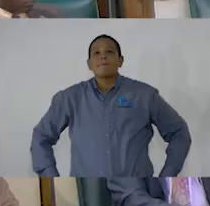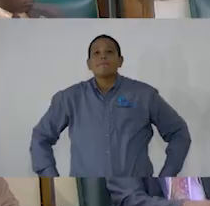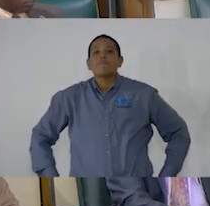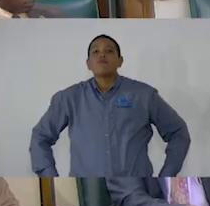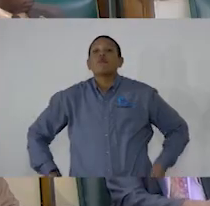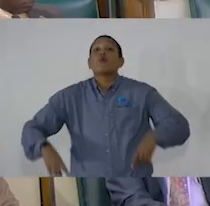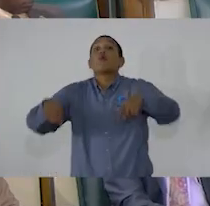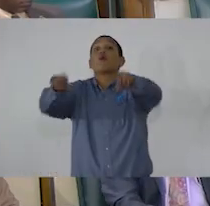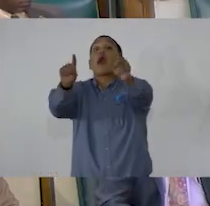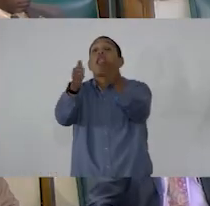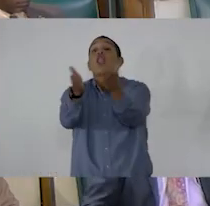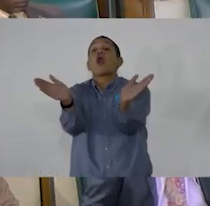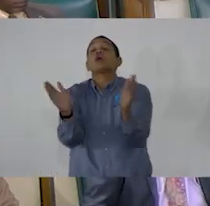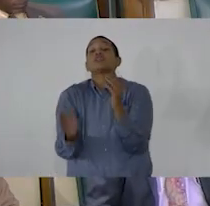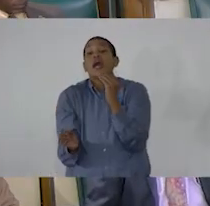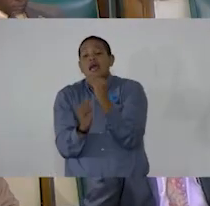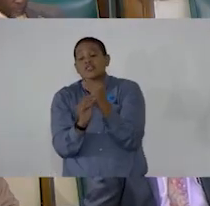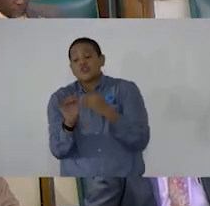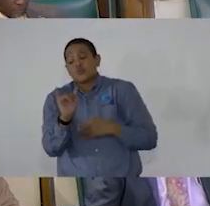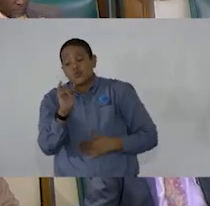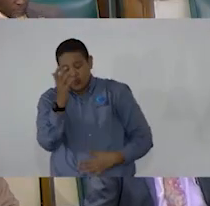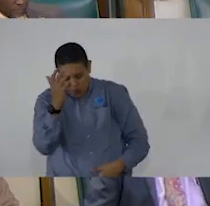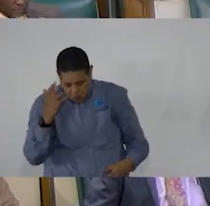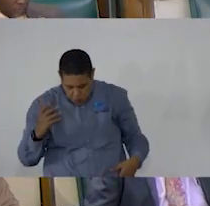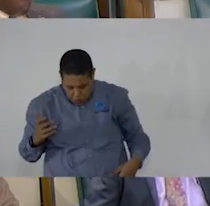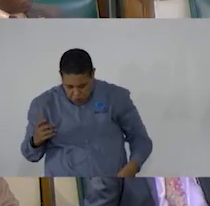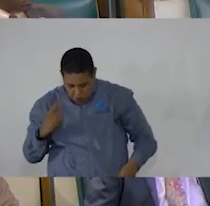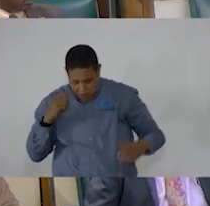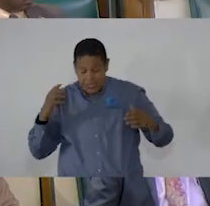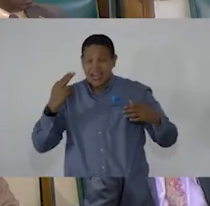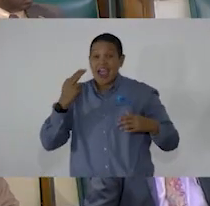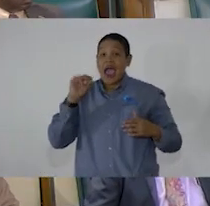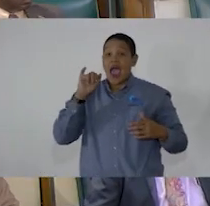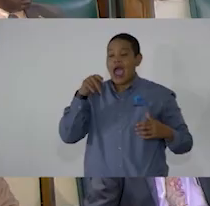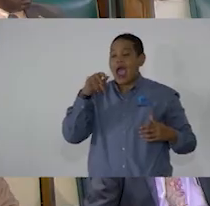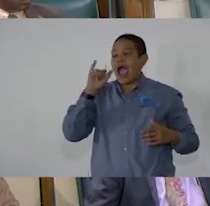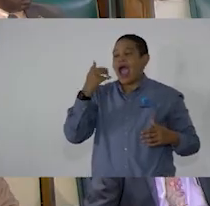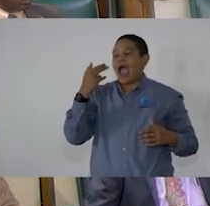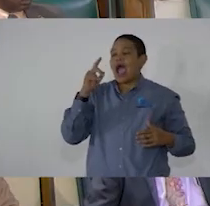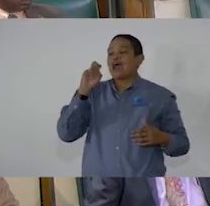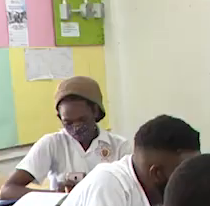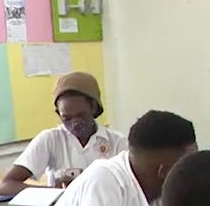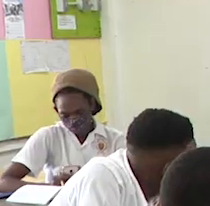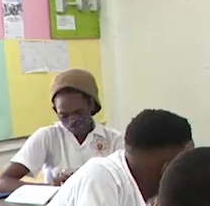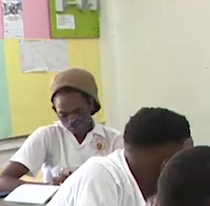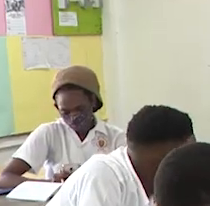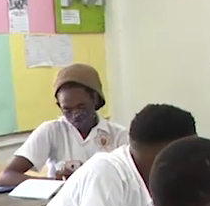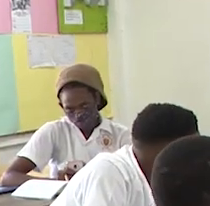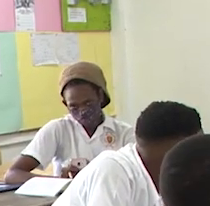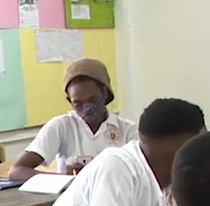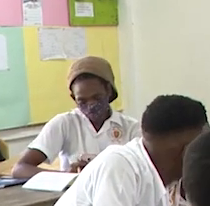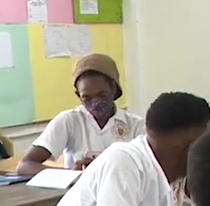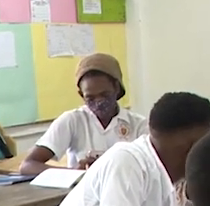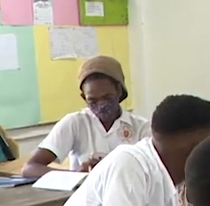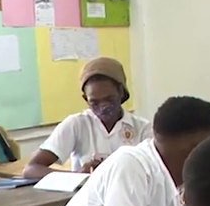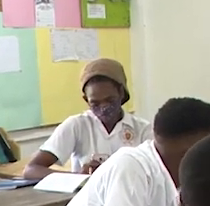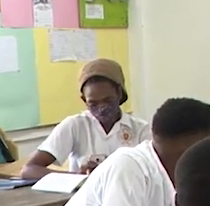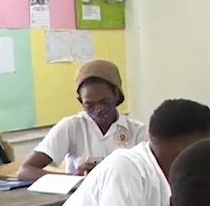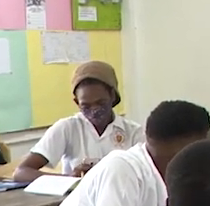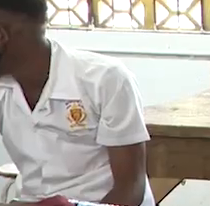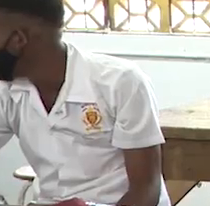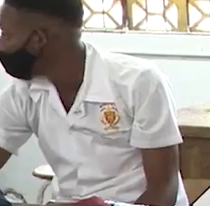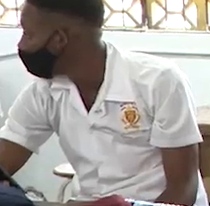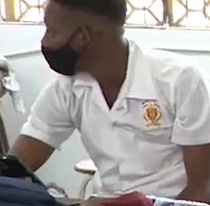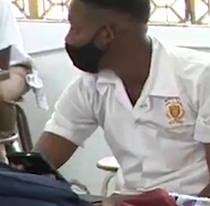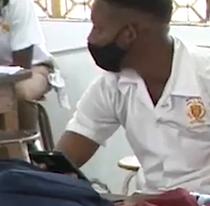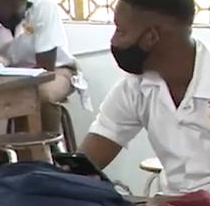while launching also, Madam Speaker, the hydroponics pilot in high schools. And as a joint initiative with the Food